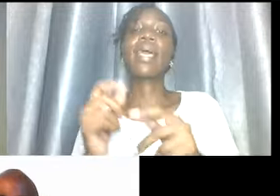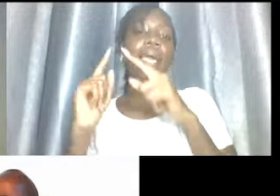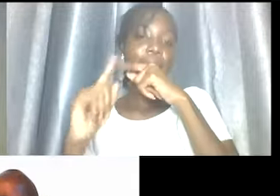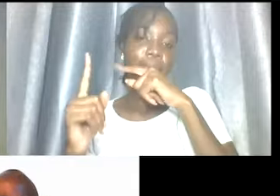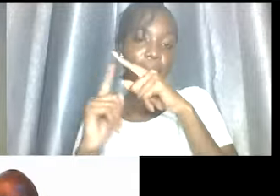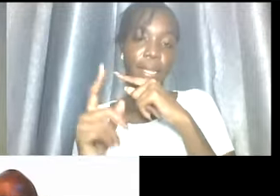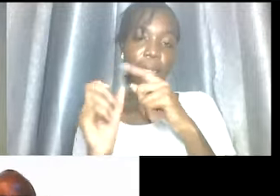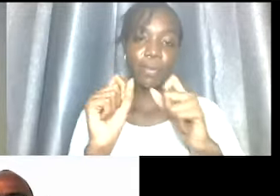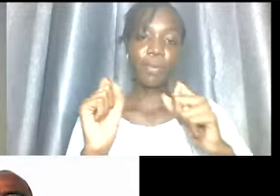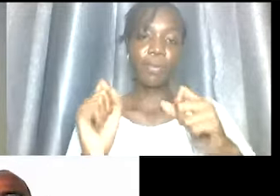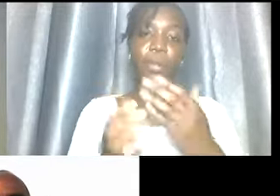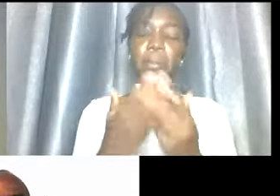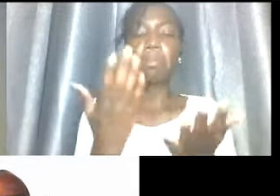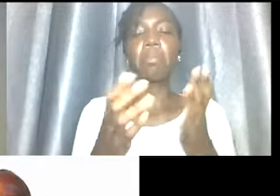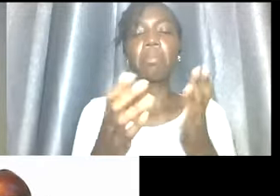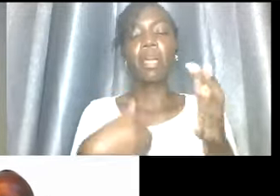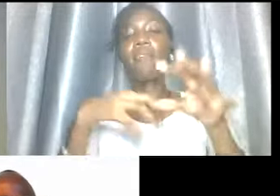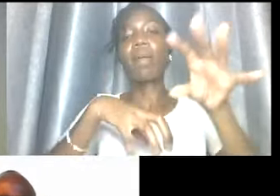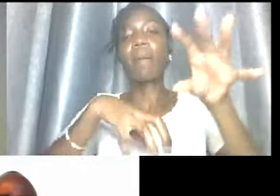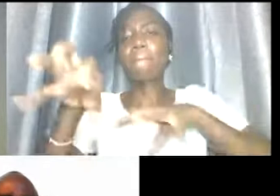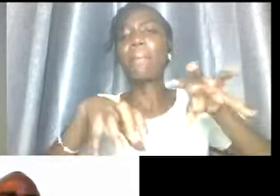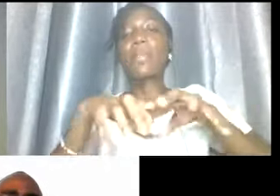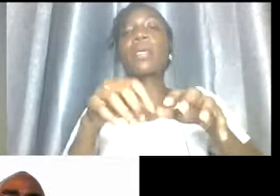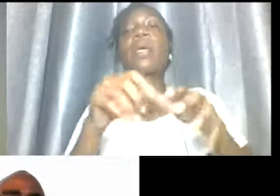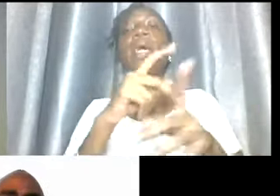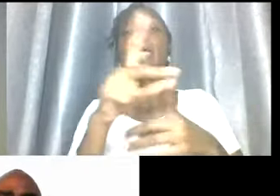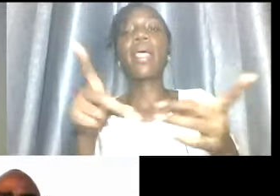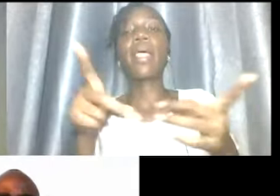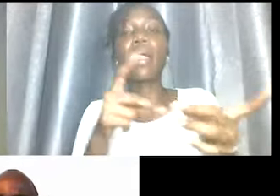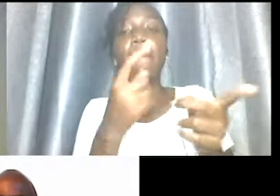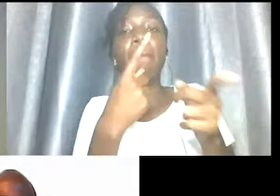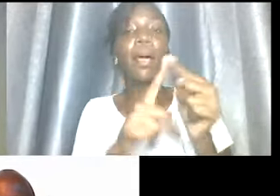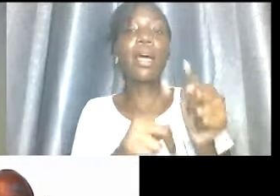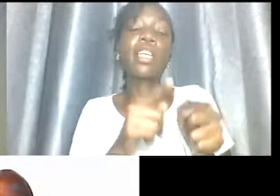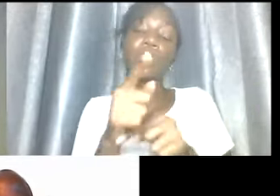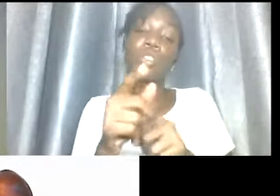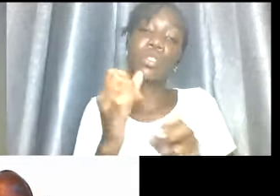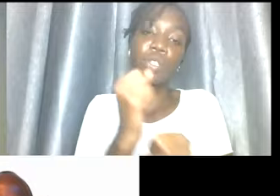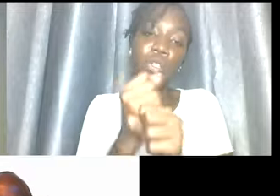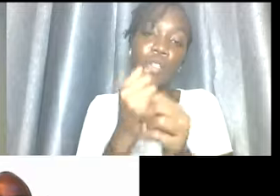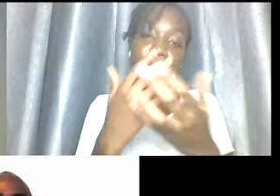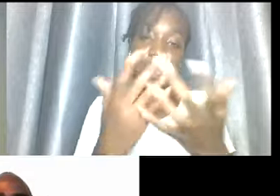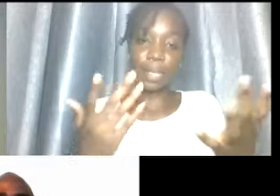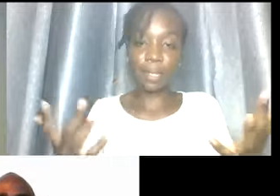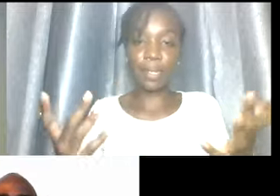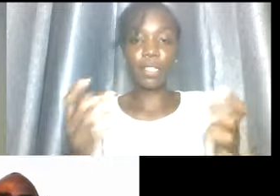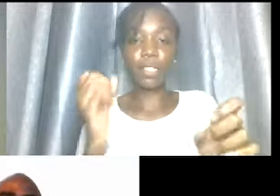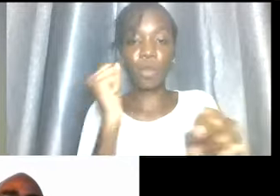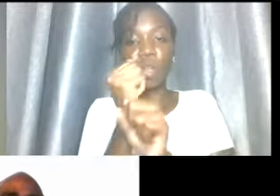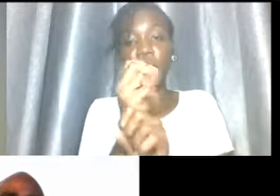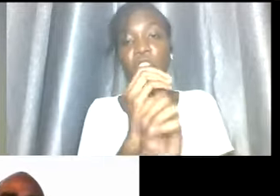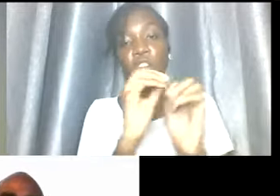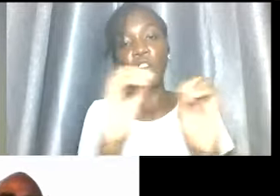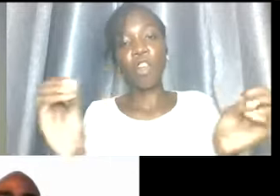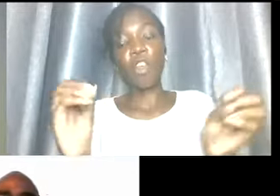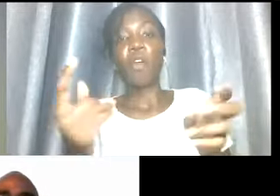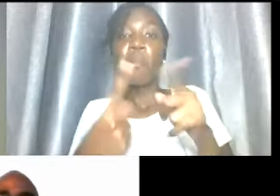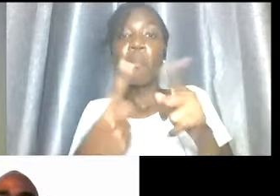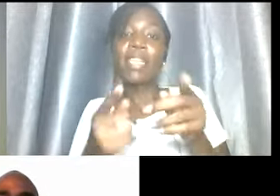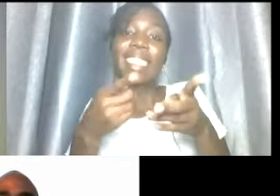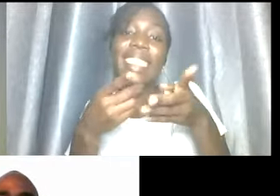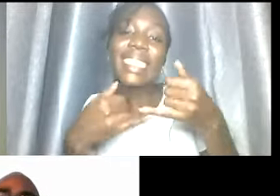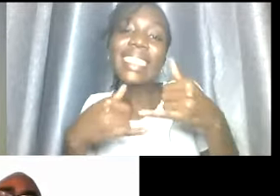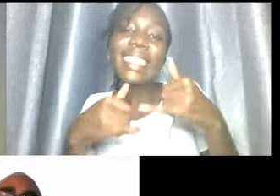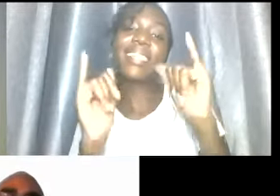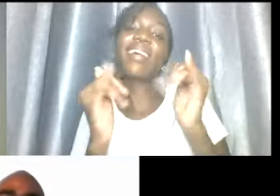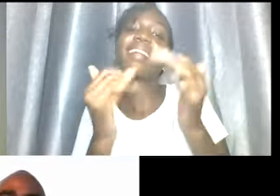rough spots, and don't worry about failing, don't worry about trying things and it not working. Only worry about trying things, it not